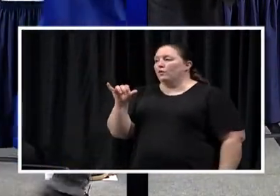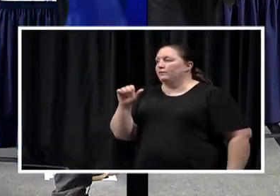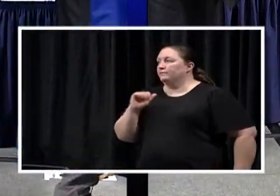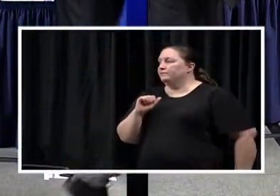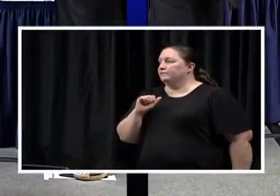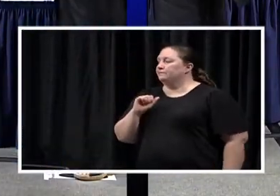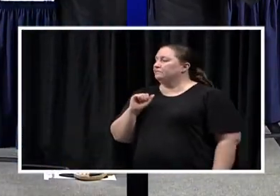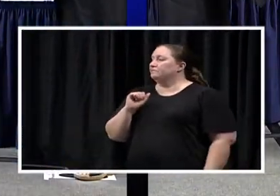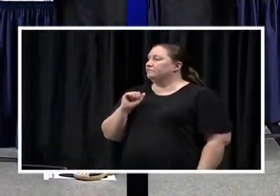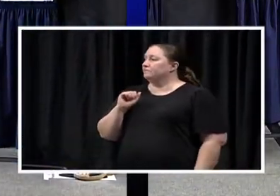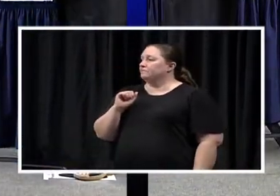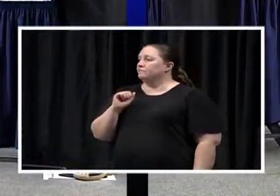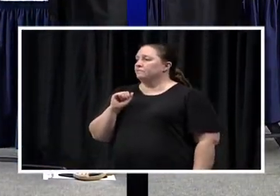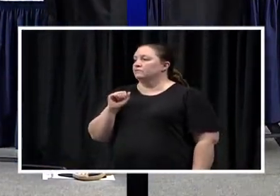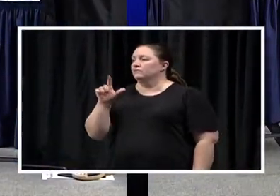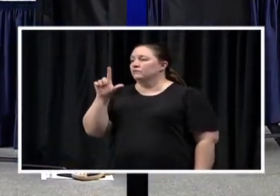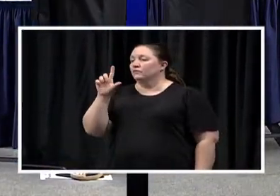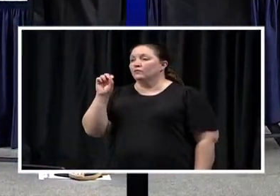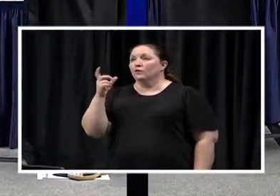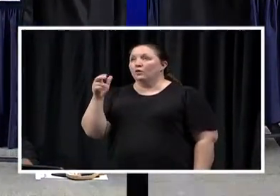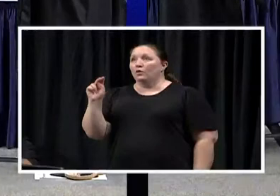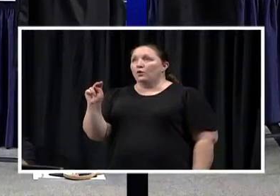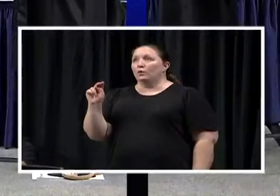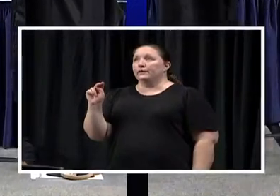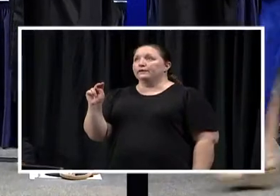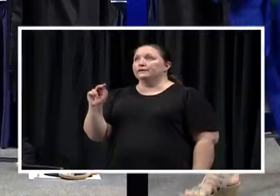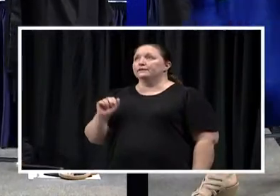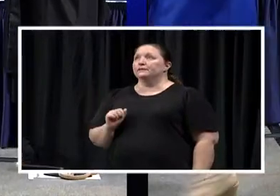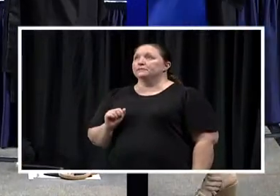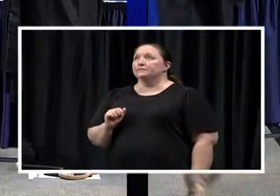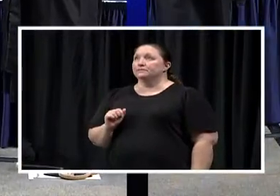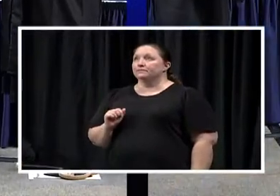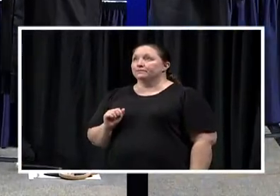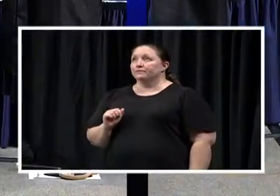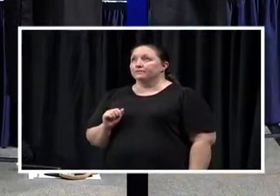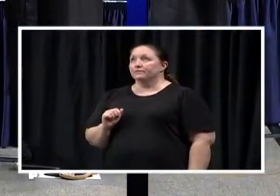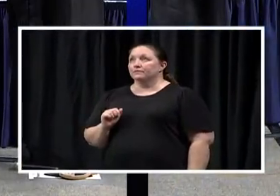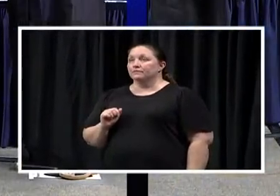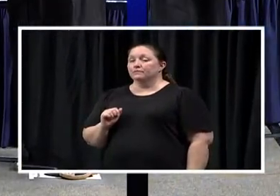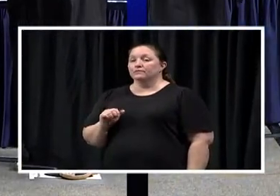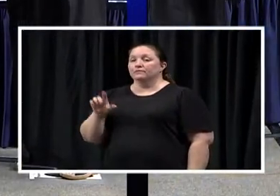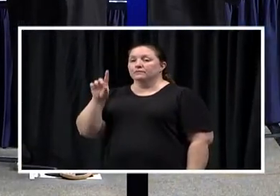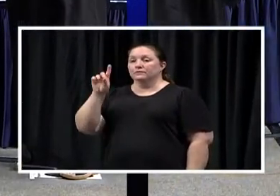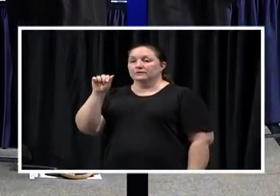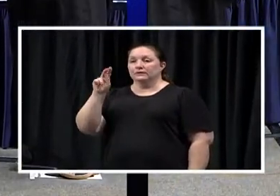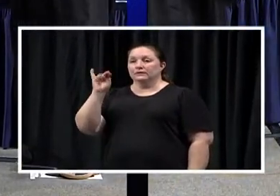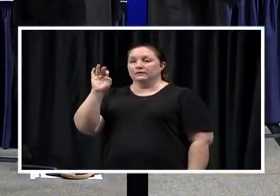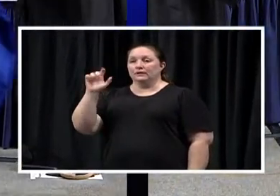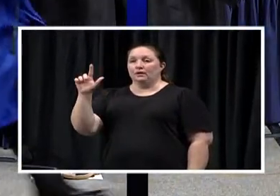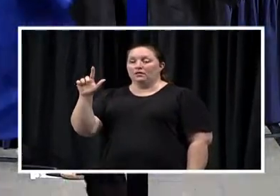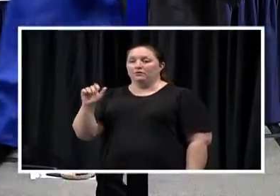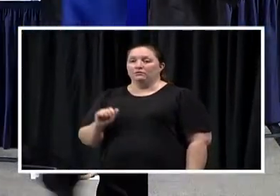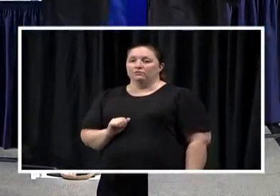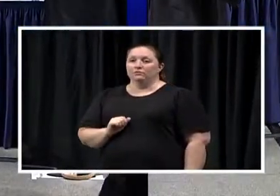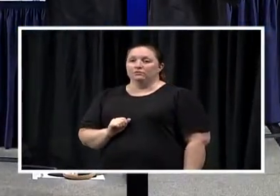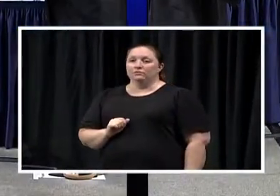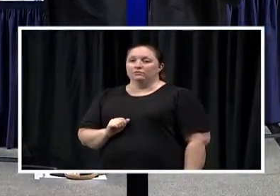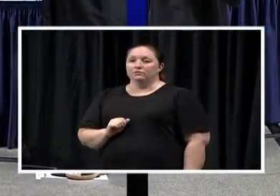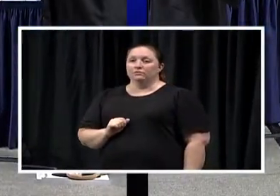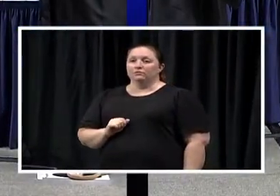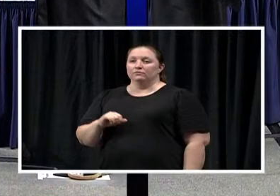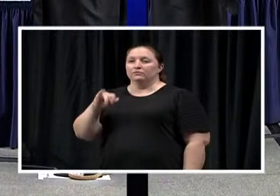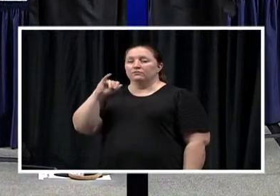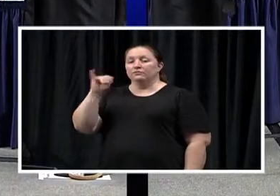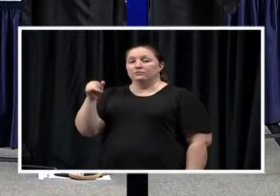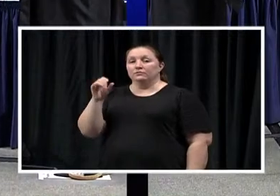Anderson. Logan Rex Andrews. Daniel Richard Andrus.